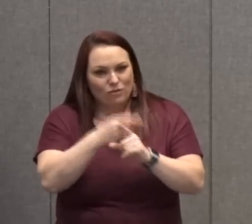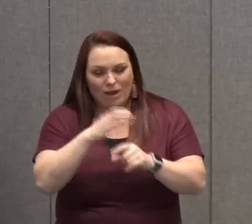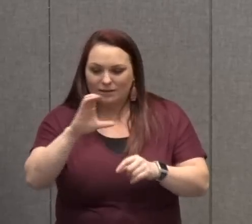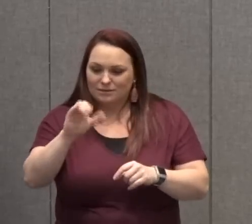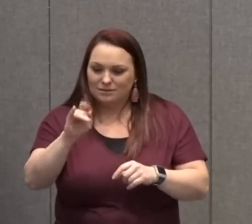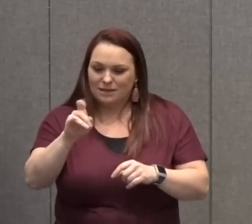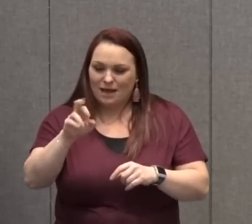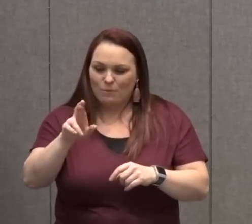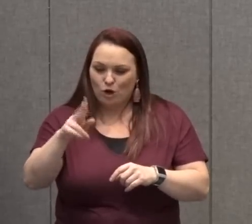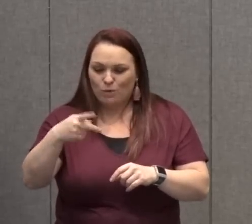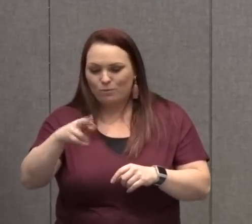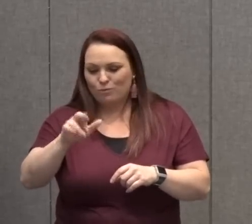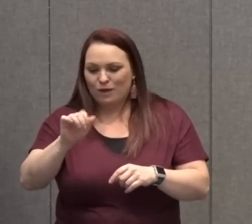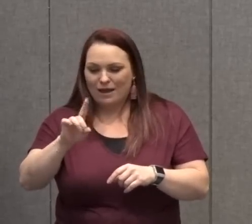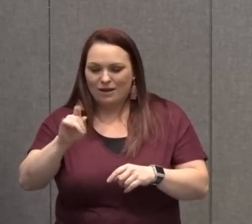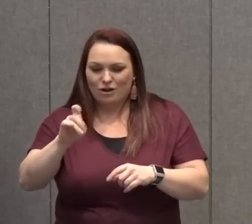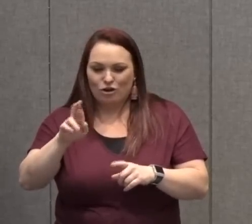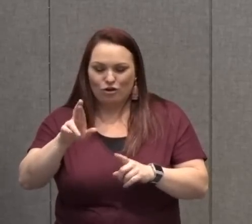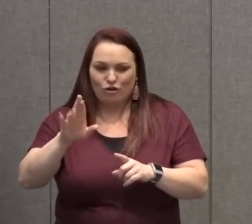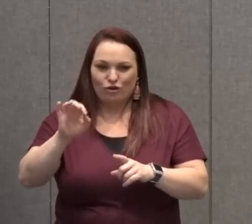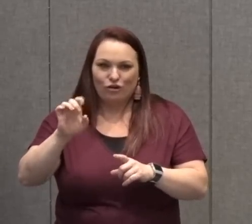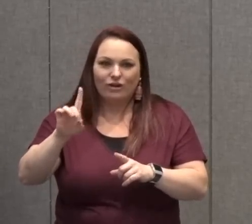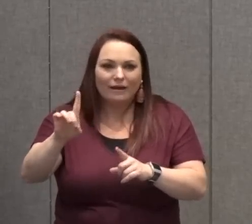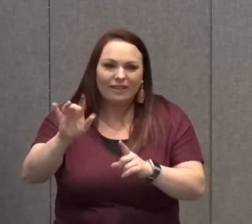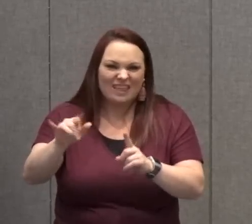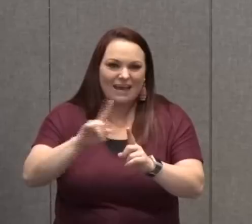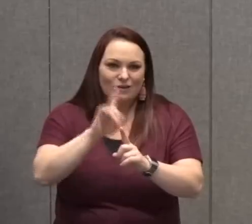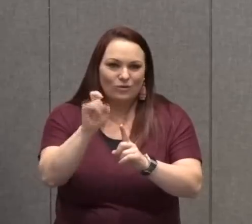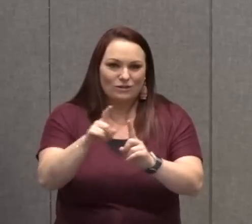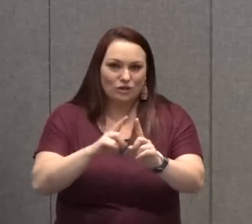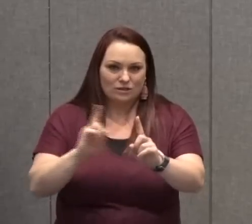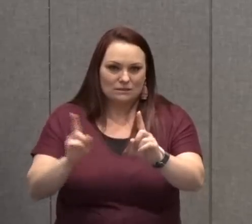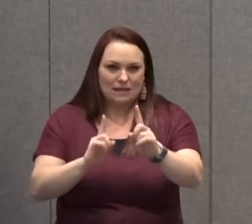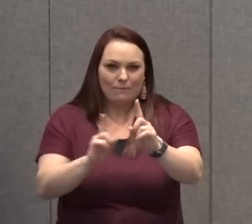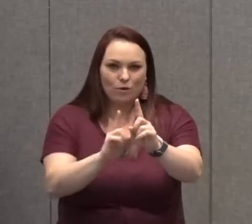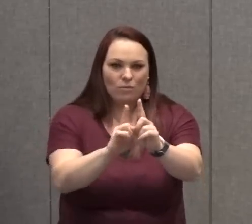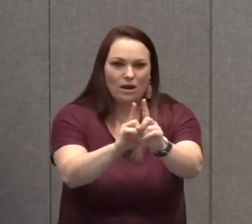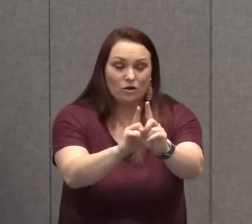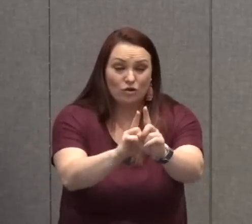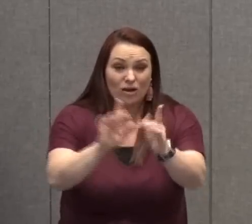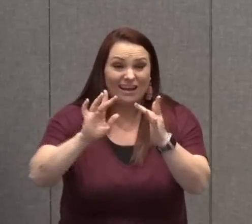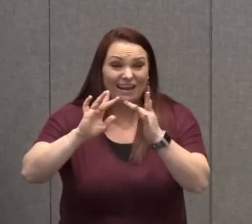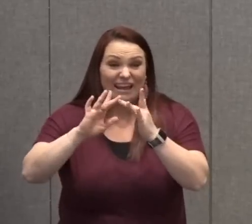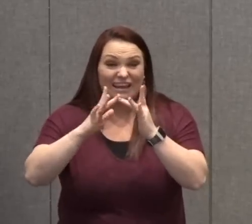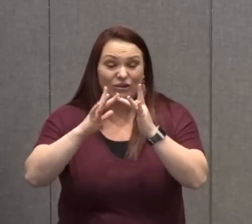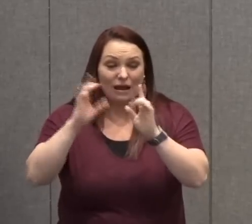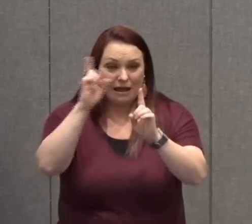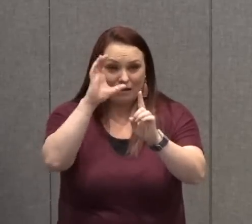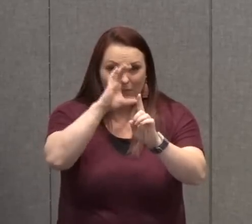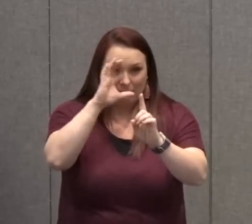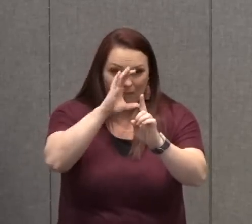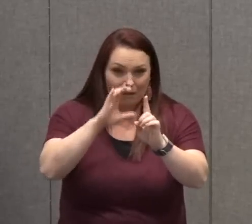and I lost the tape I think that's good okay like a cyber predator uh cyber bully a cyber